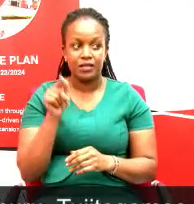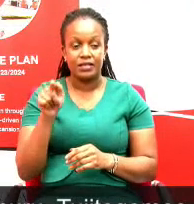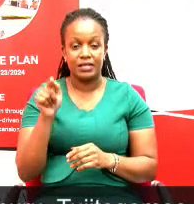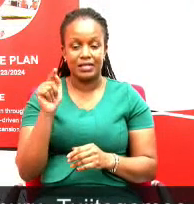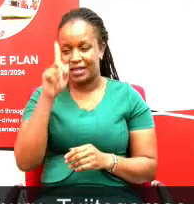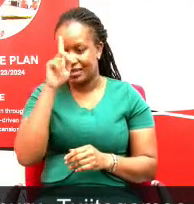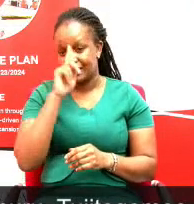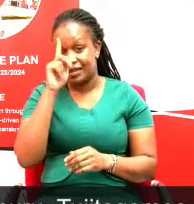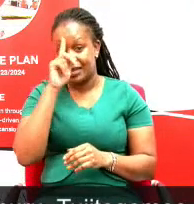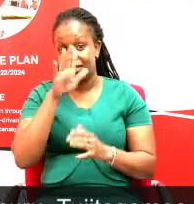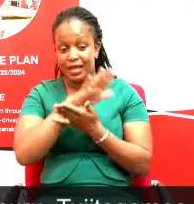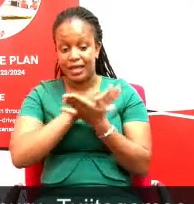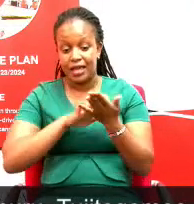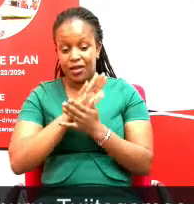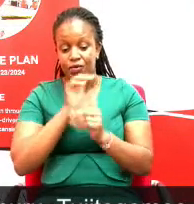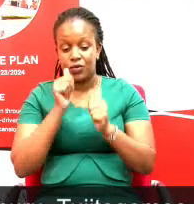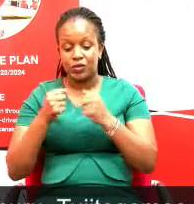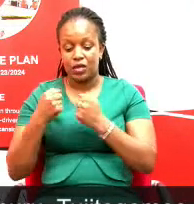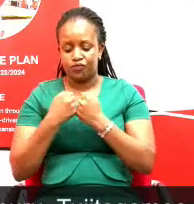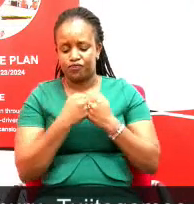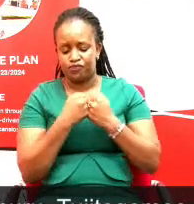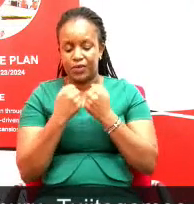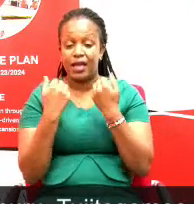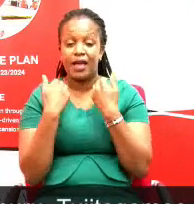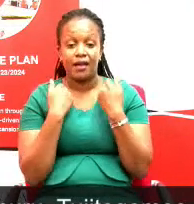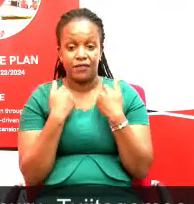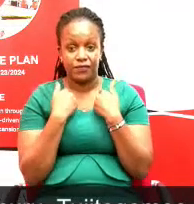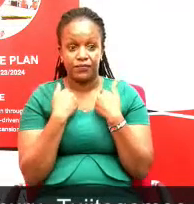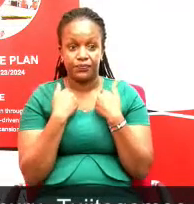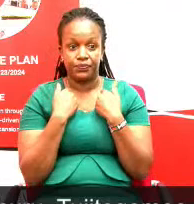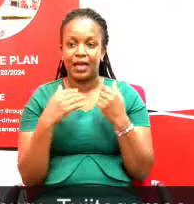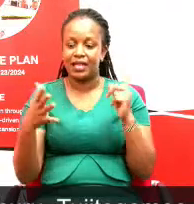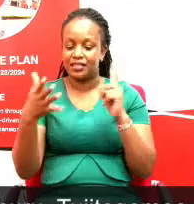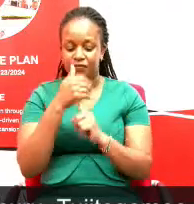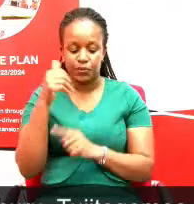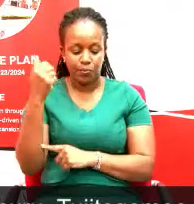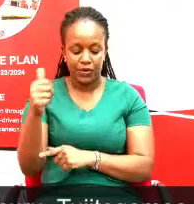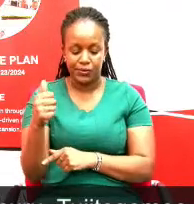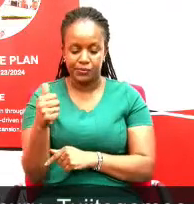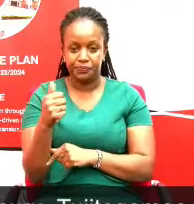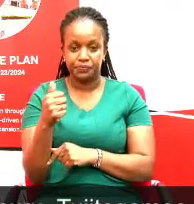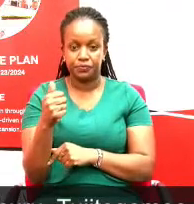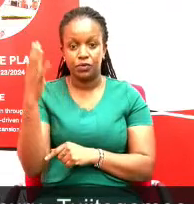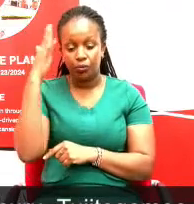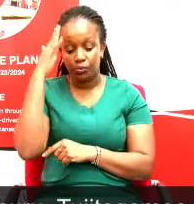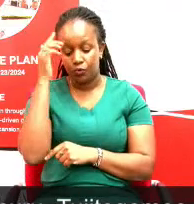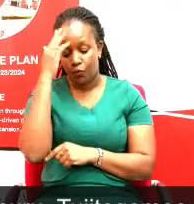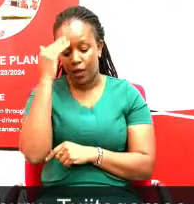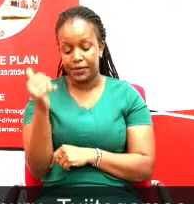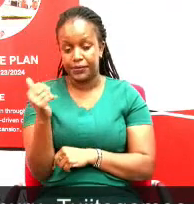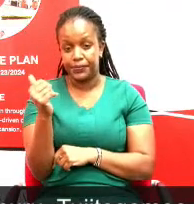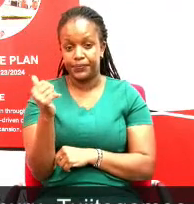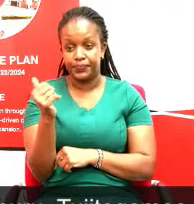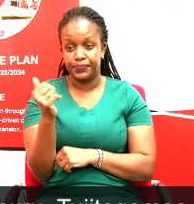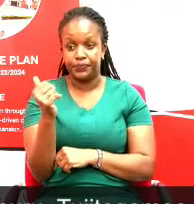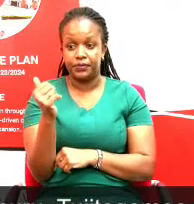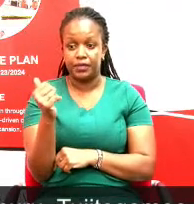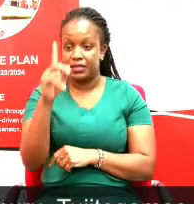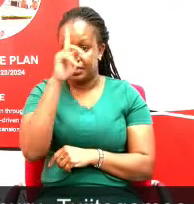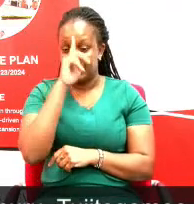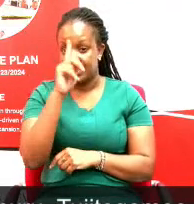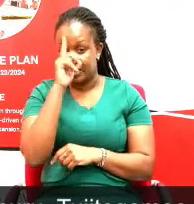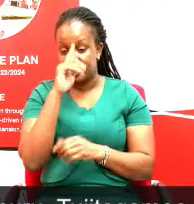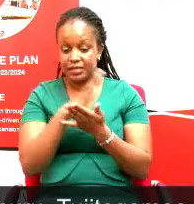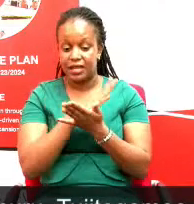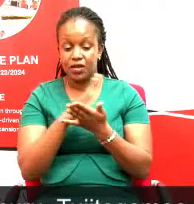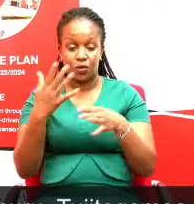area that we've been struggling with it. We are not there yet, because our critical